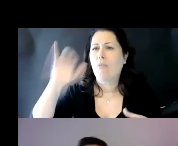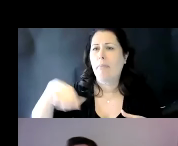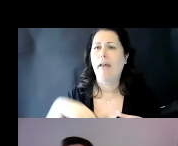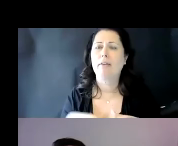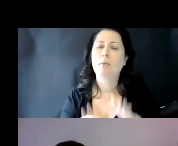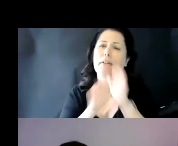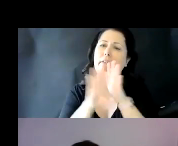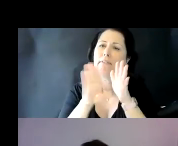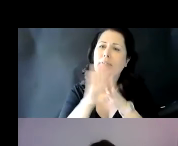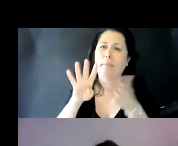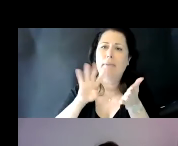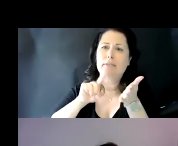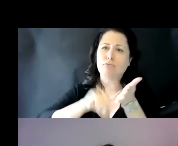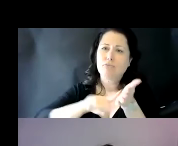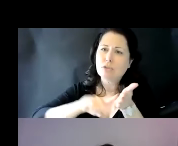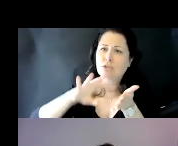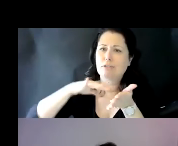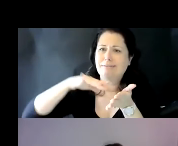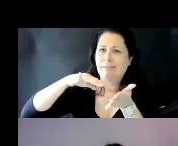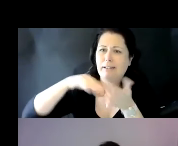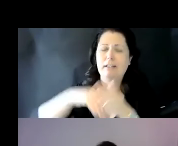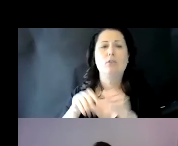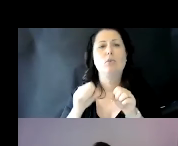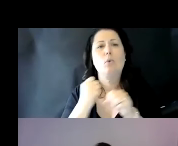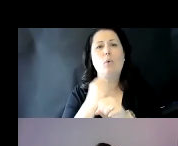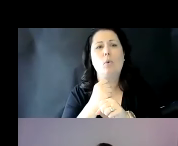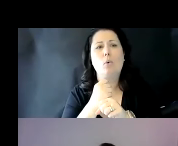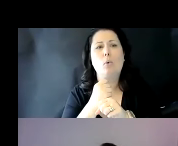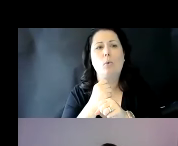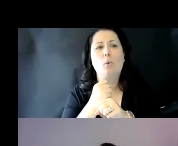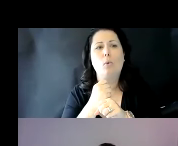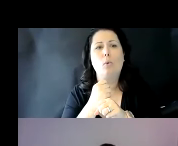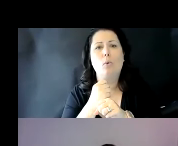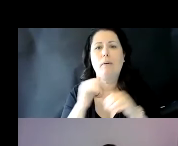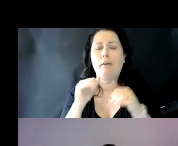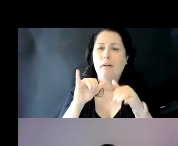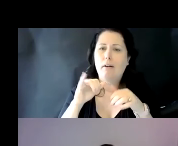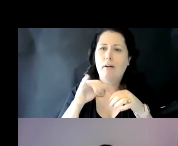develop a study that would produce a patient-reported outcome measure